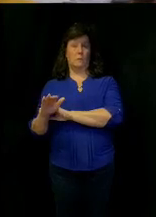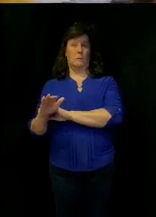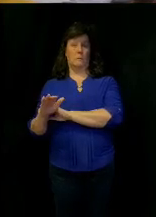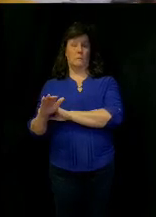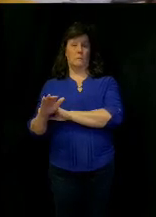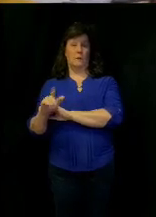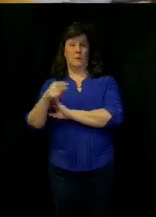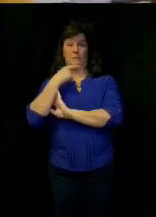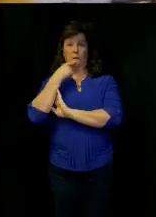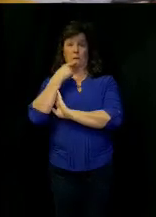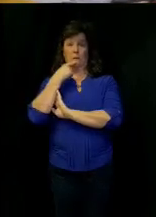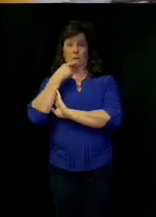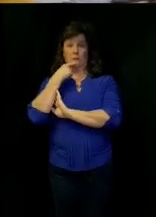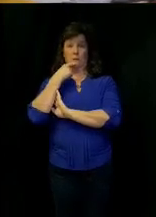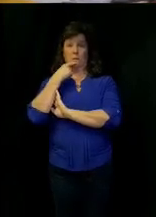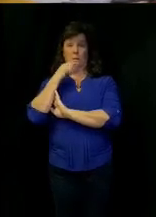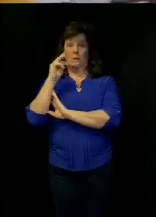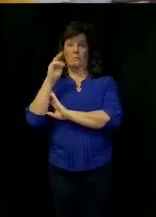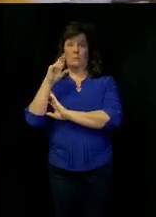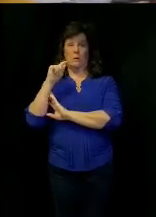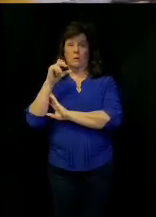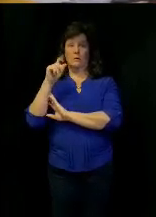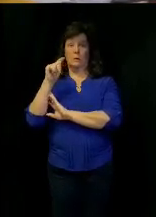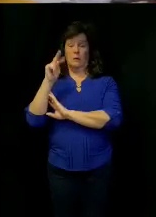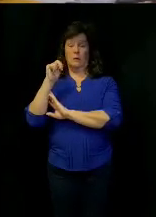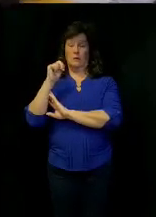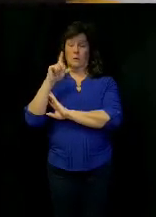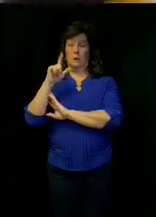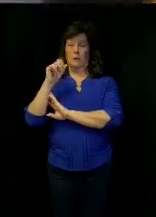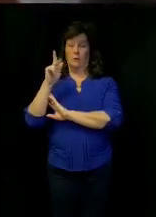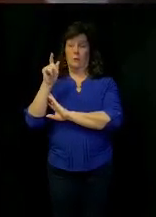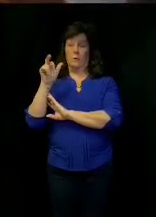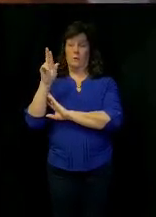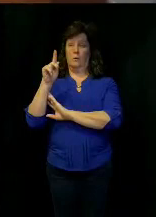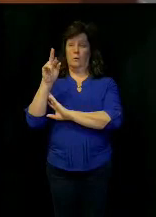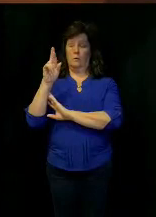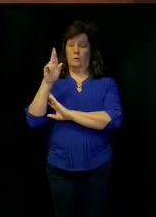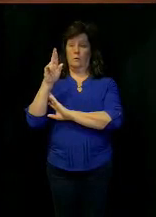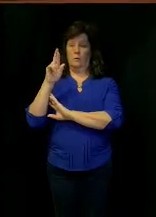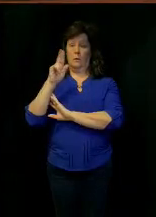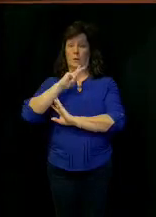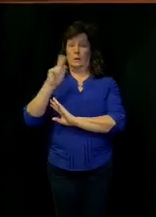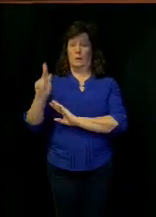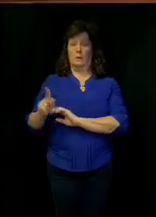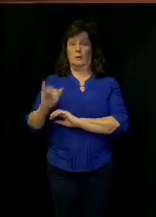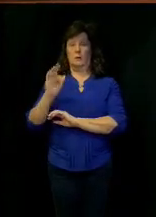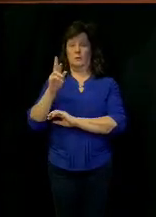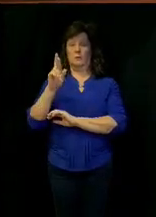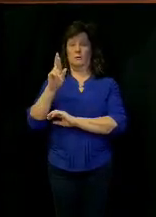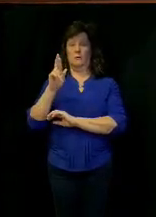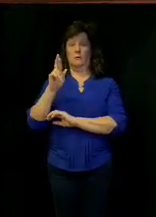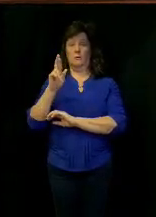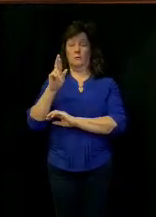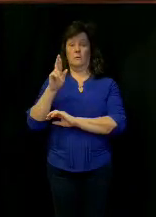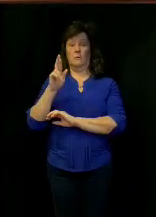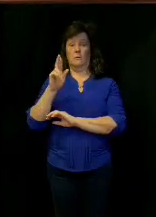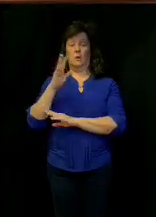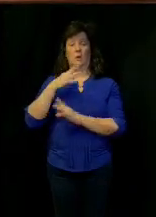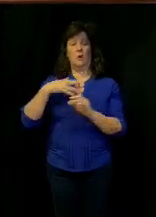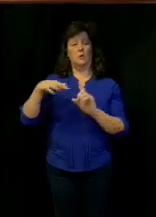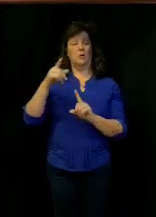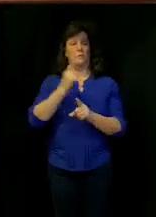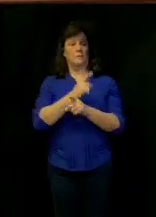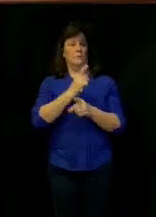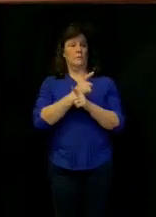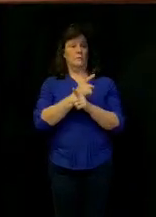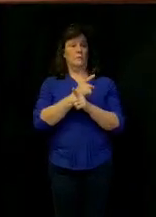If I said Martin Luther King Jr., what would you say? Think? Civil rights movement. Because what you're so close associated